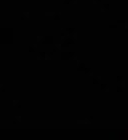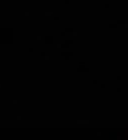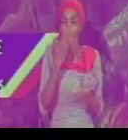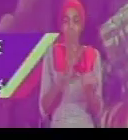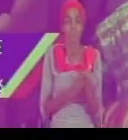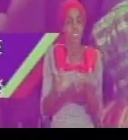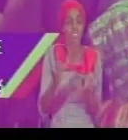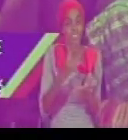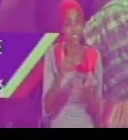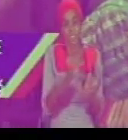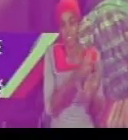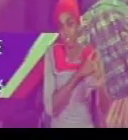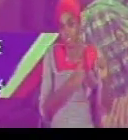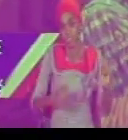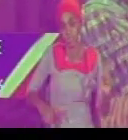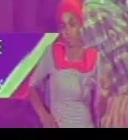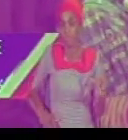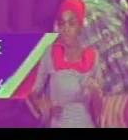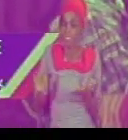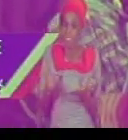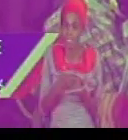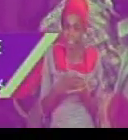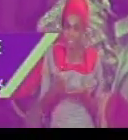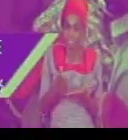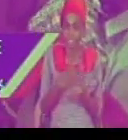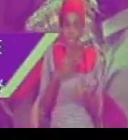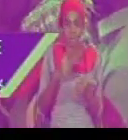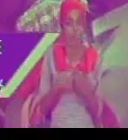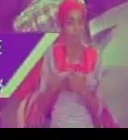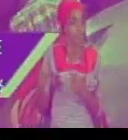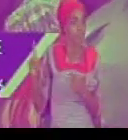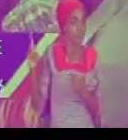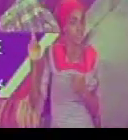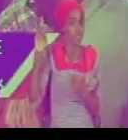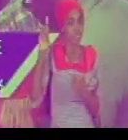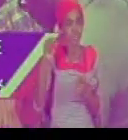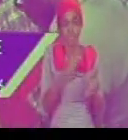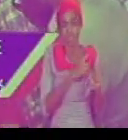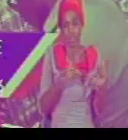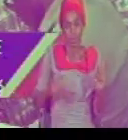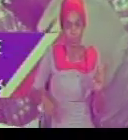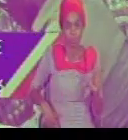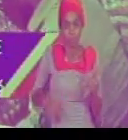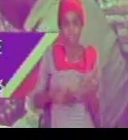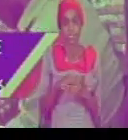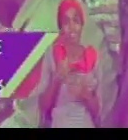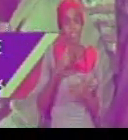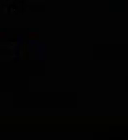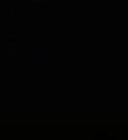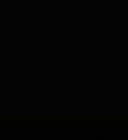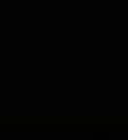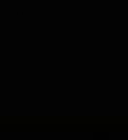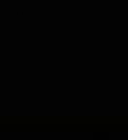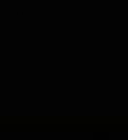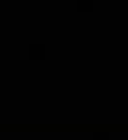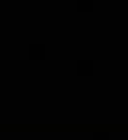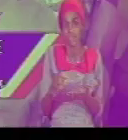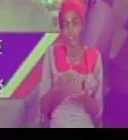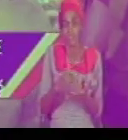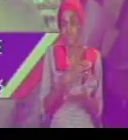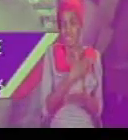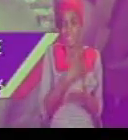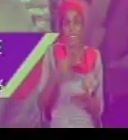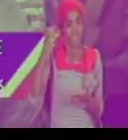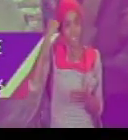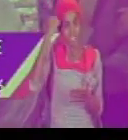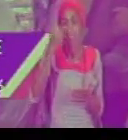the Lord. Sing unto the Lord a new song, and his praise in